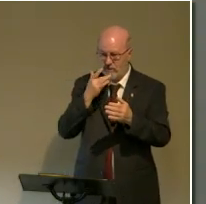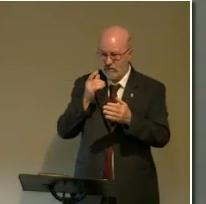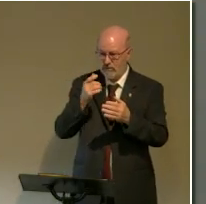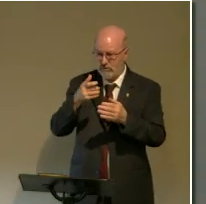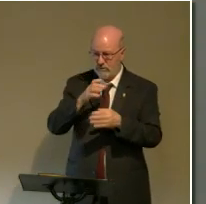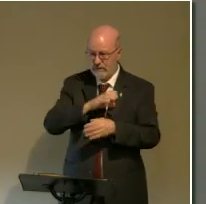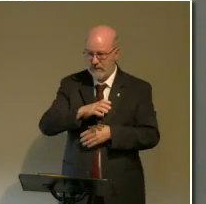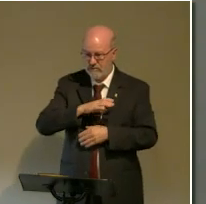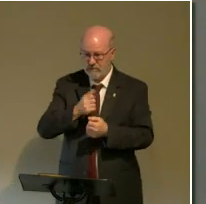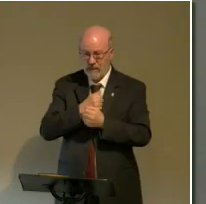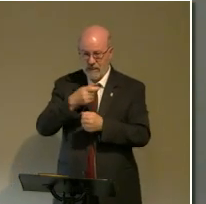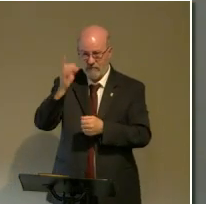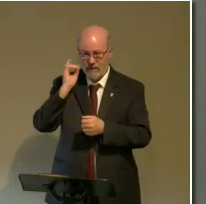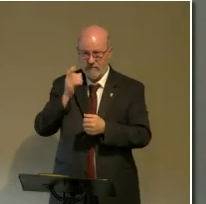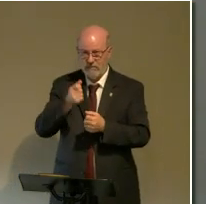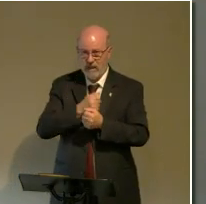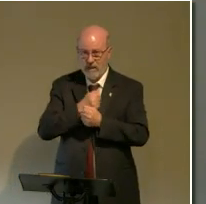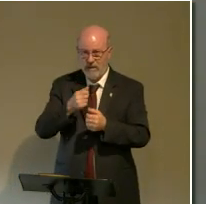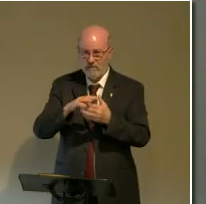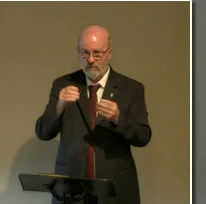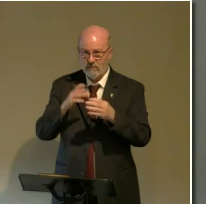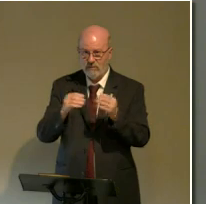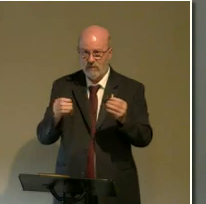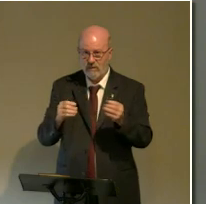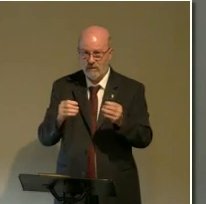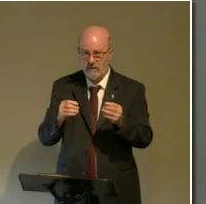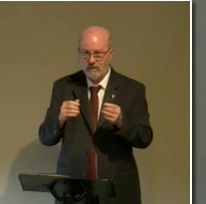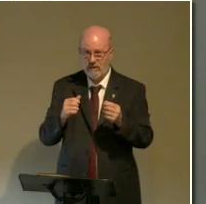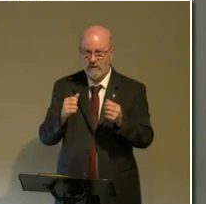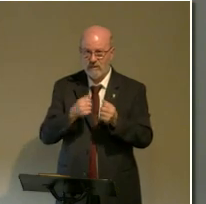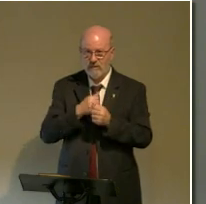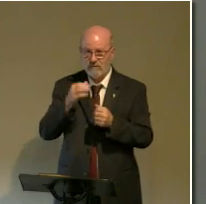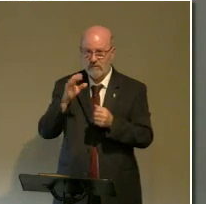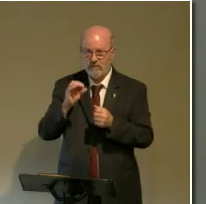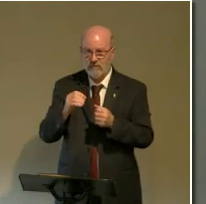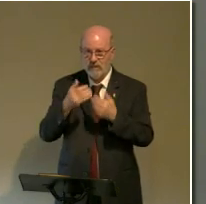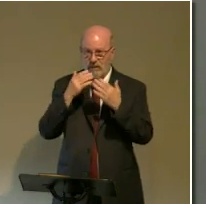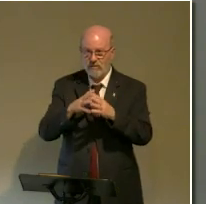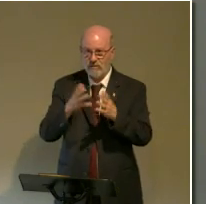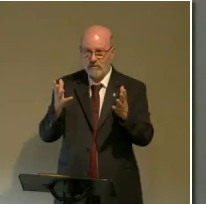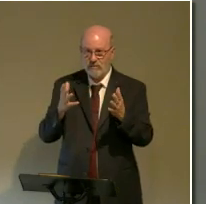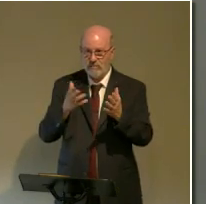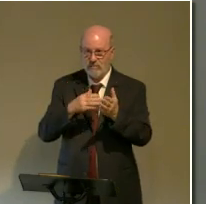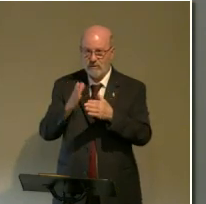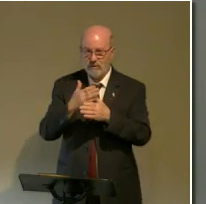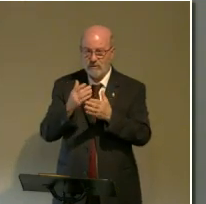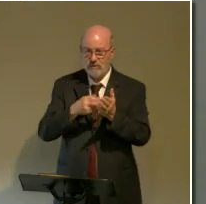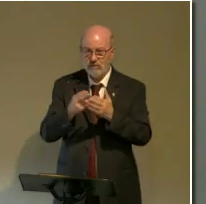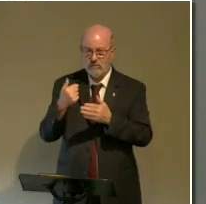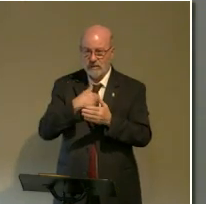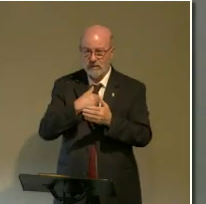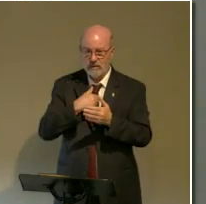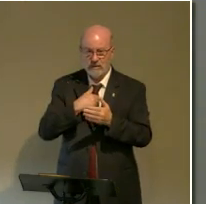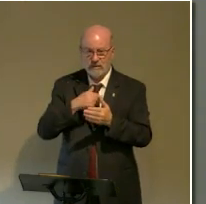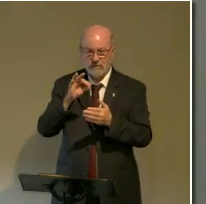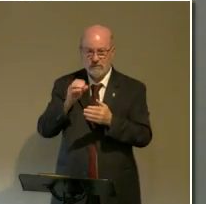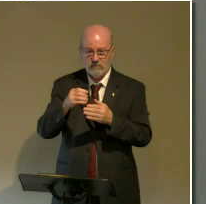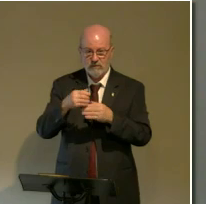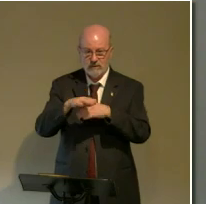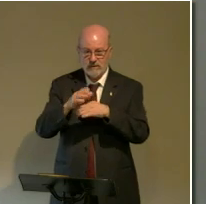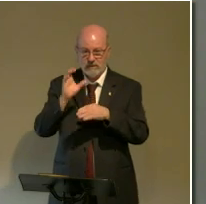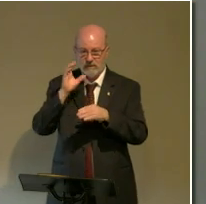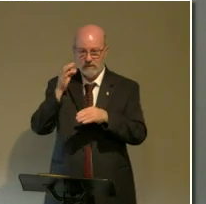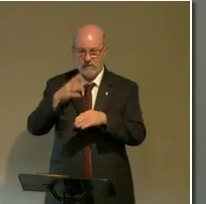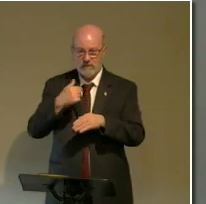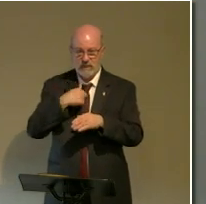character. I love Daniel. I love his story, and I love you, Brother Fabio. Thank you so much for sharing that truth with us. You know, Brother Fabio sent Pastor and I a